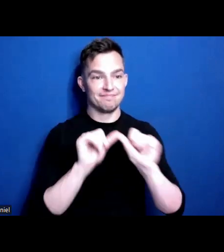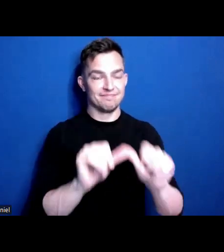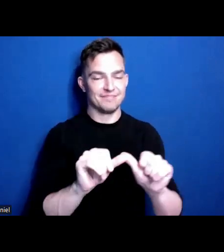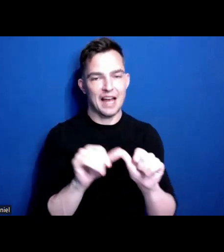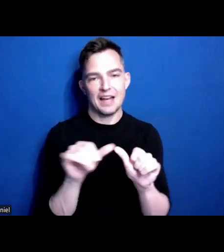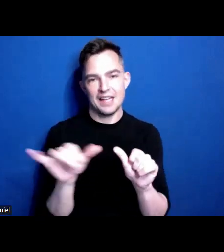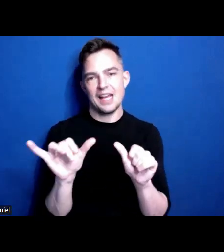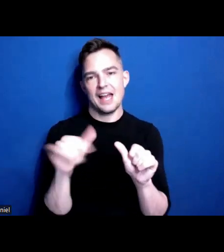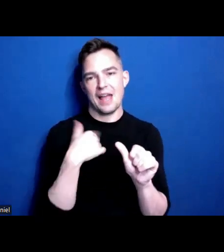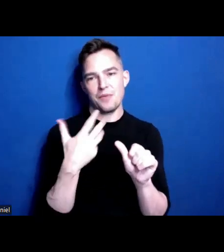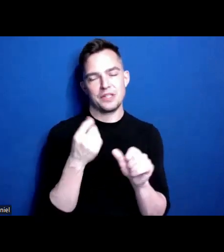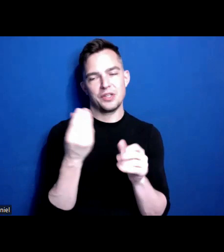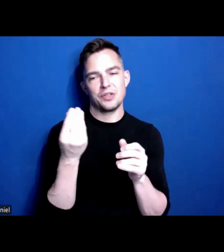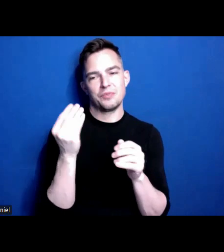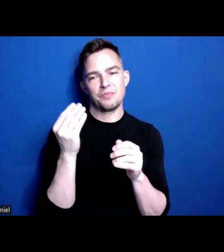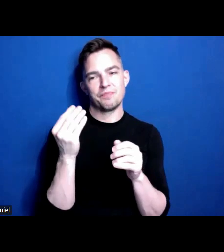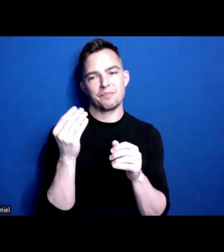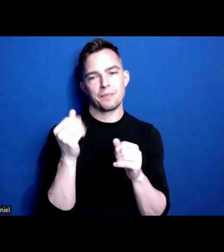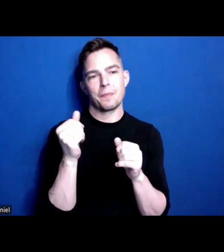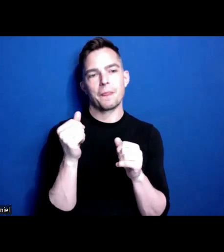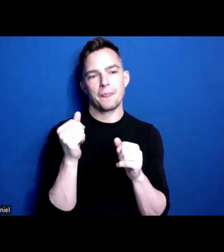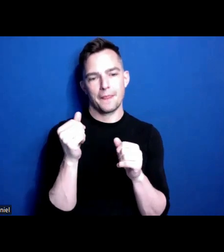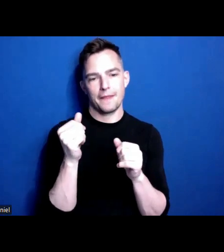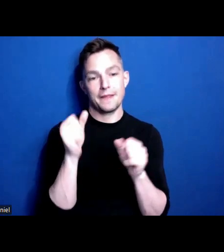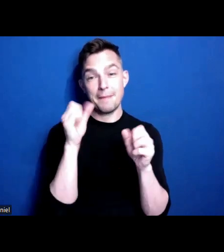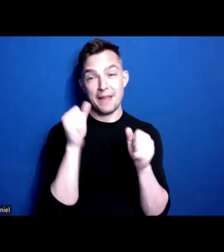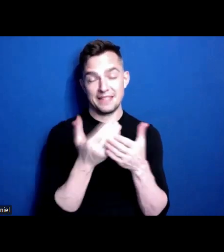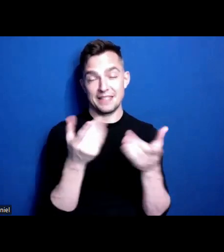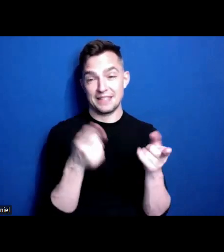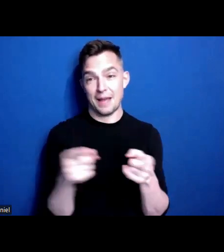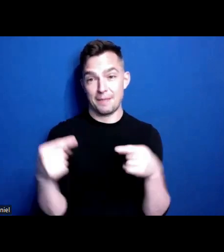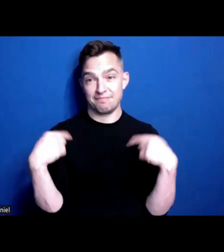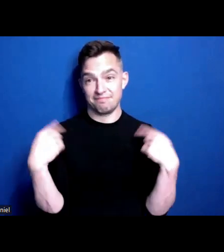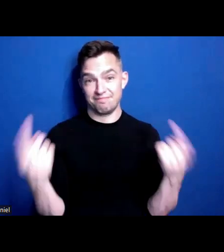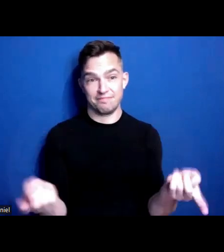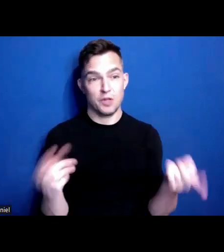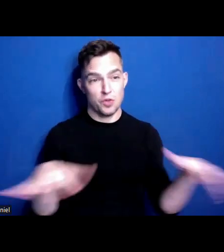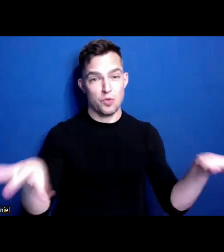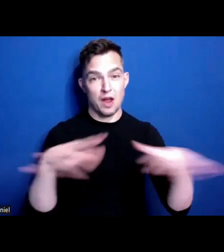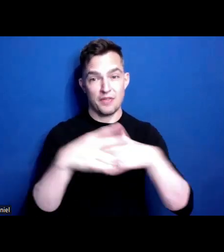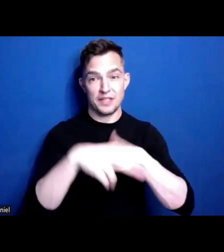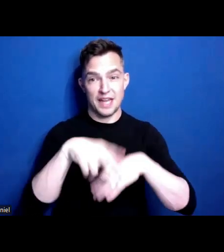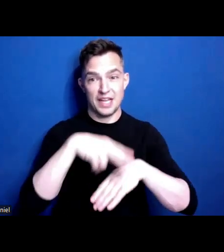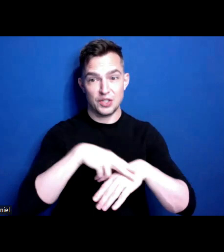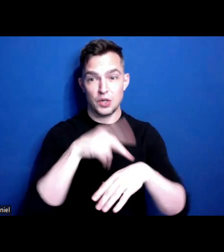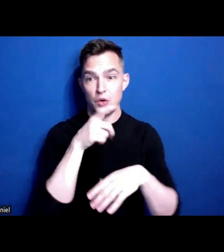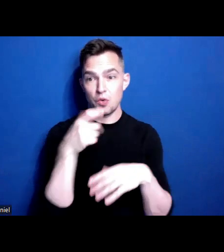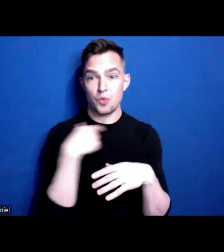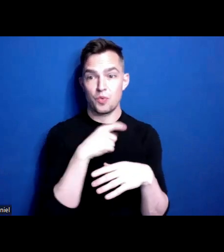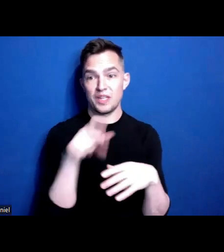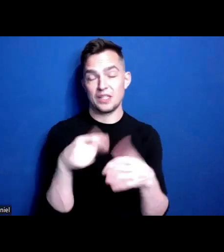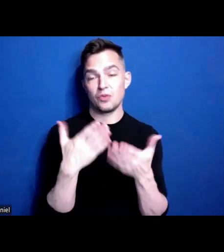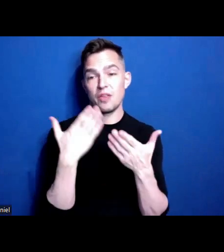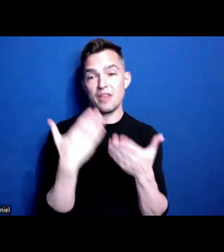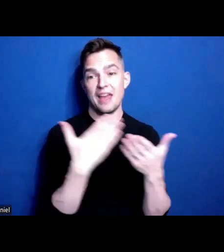want to be reminded about the amazing things that have happened across this nation and who all we need to thank.